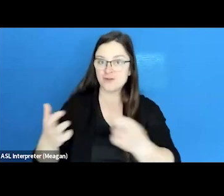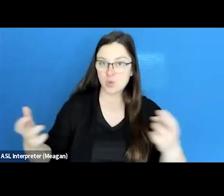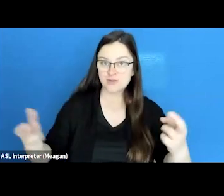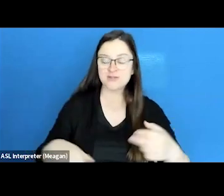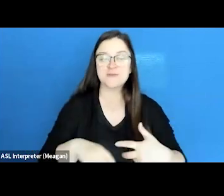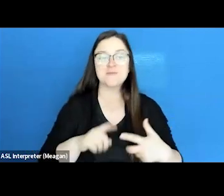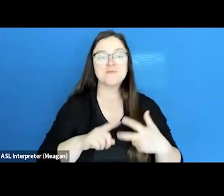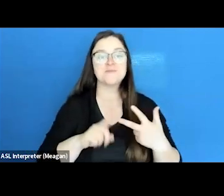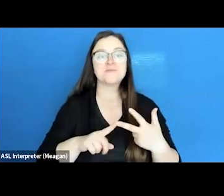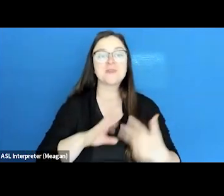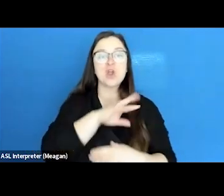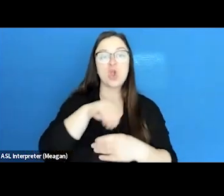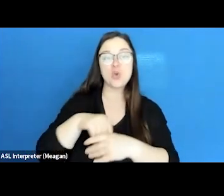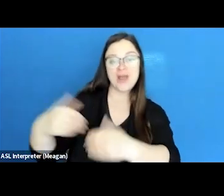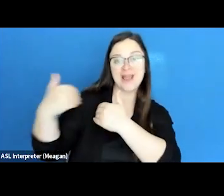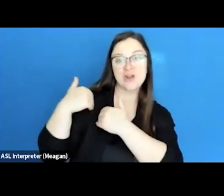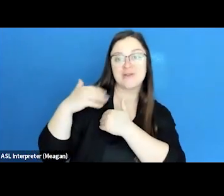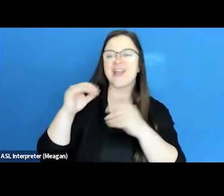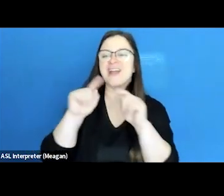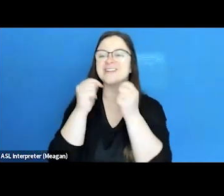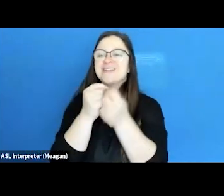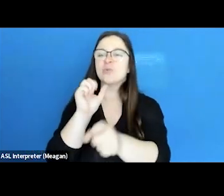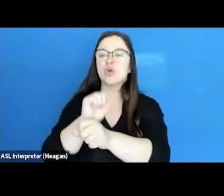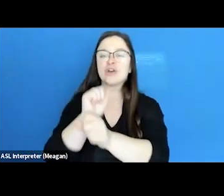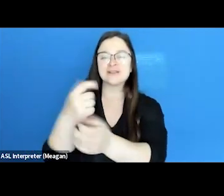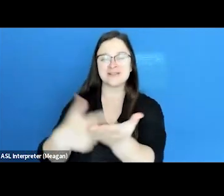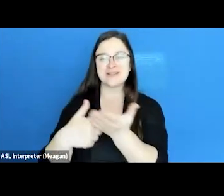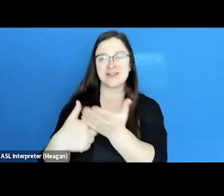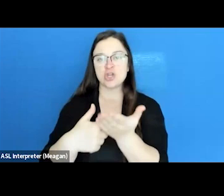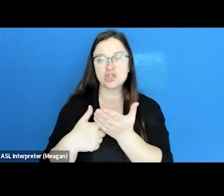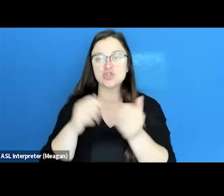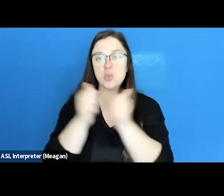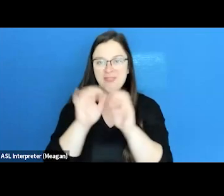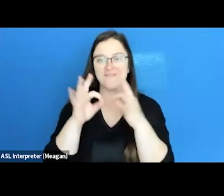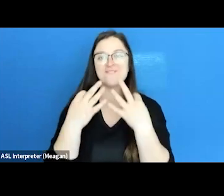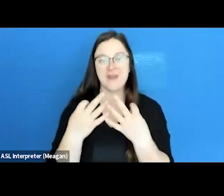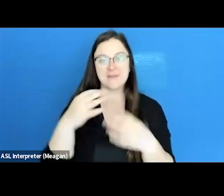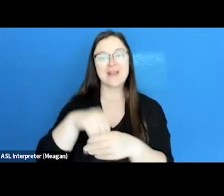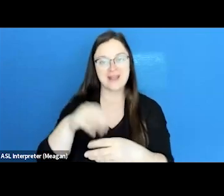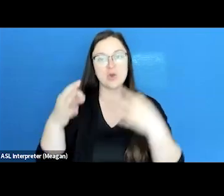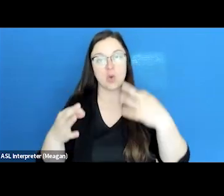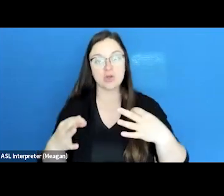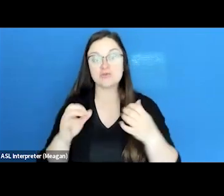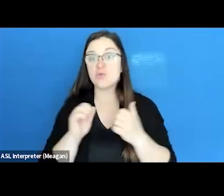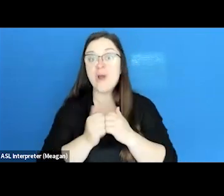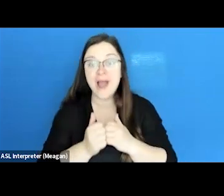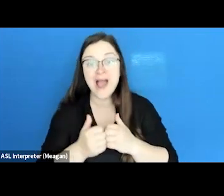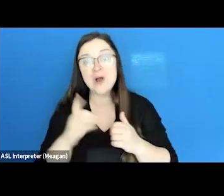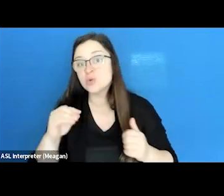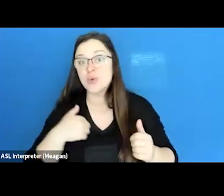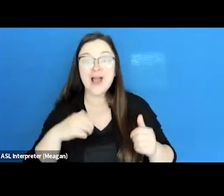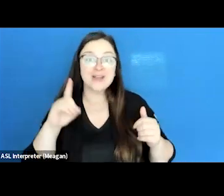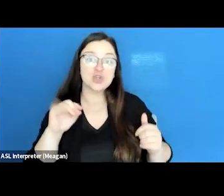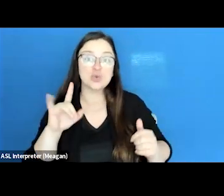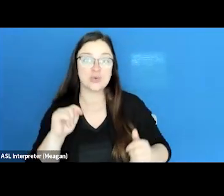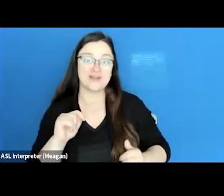include accountability and teamwork discussions with family members in court. So how do I do this, Judge Verde? You're telling me to do this,